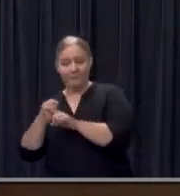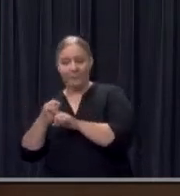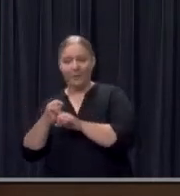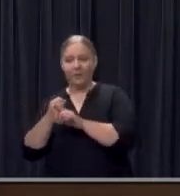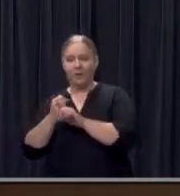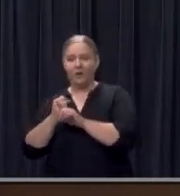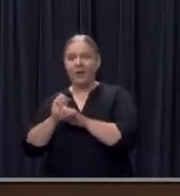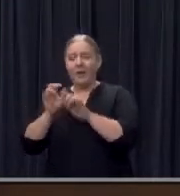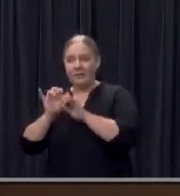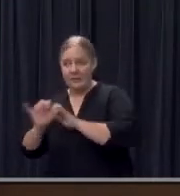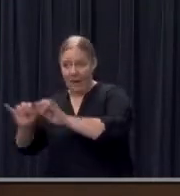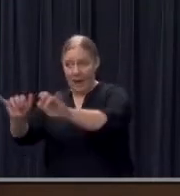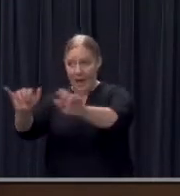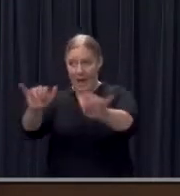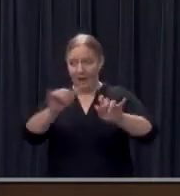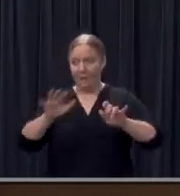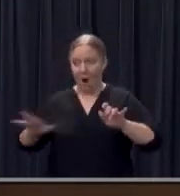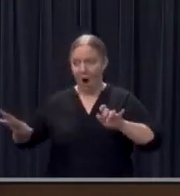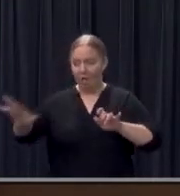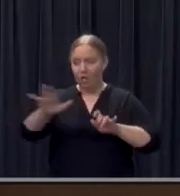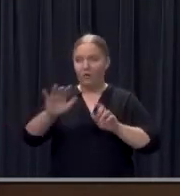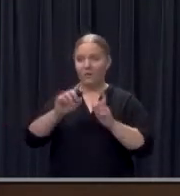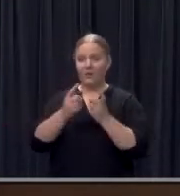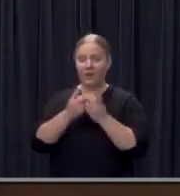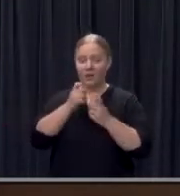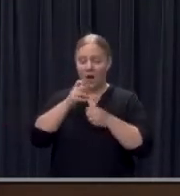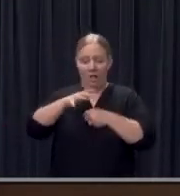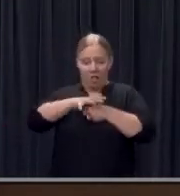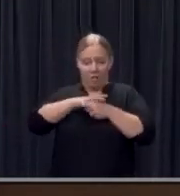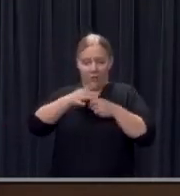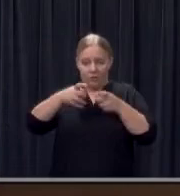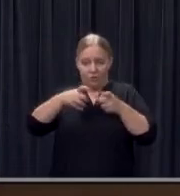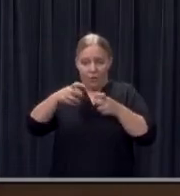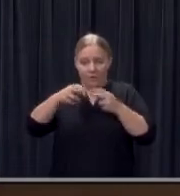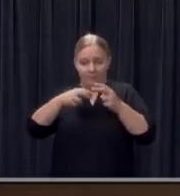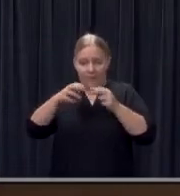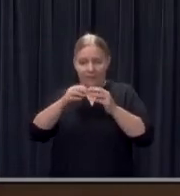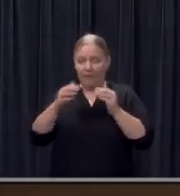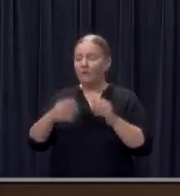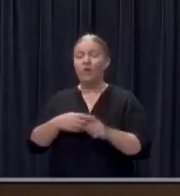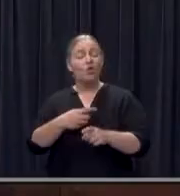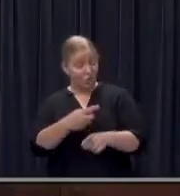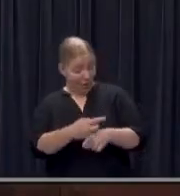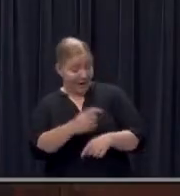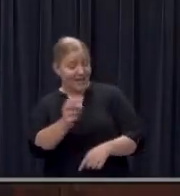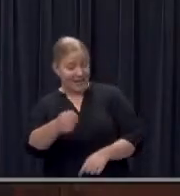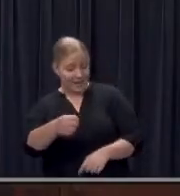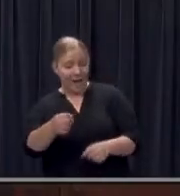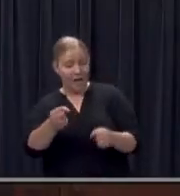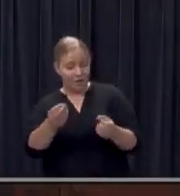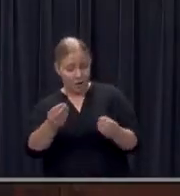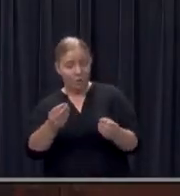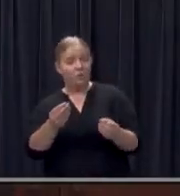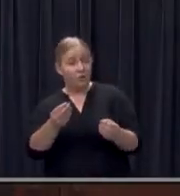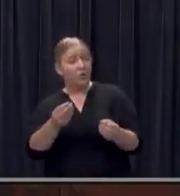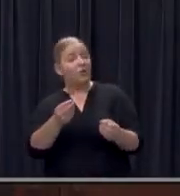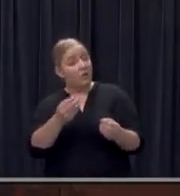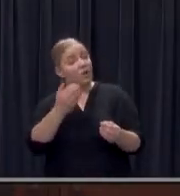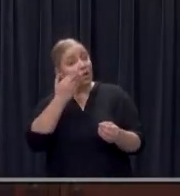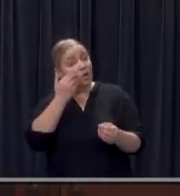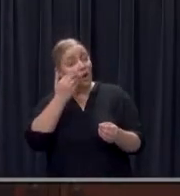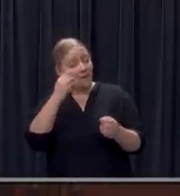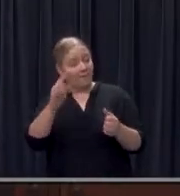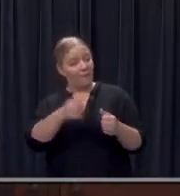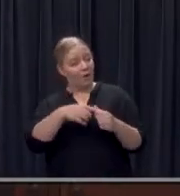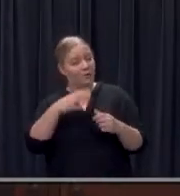unified throughout the district. Is that right? It's not like local control at the building level? No, that's correct. Yeah, and initially our